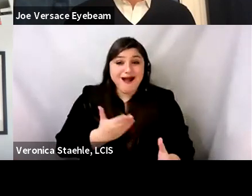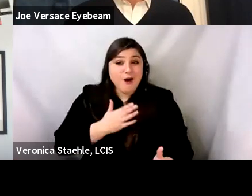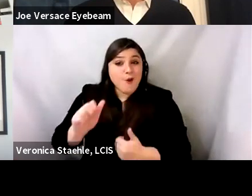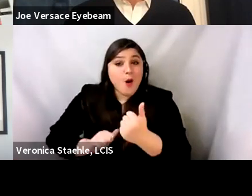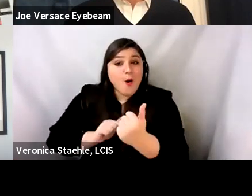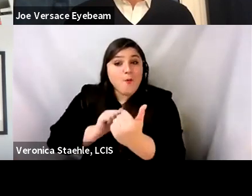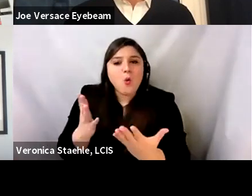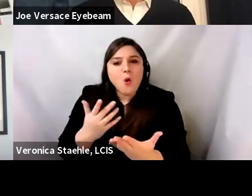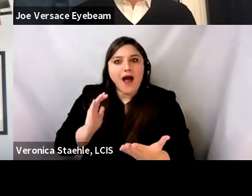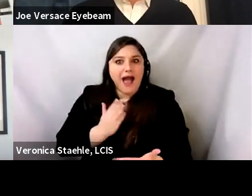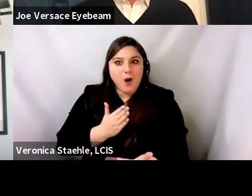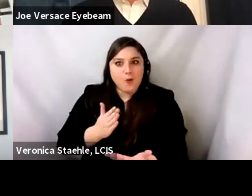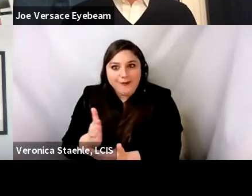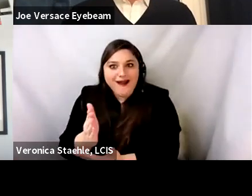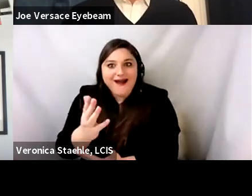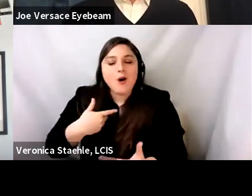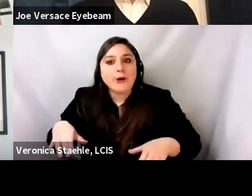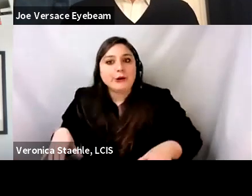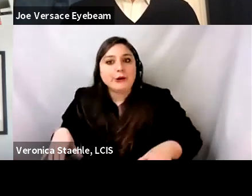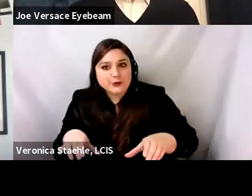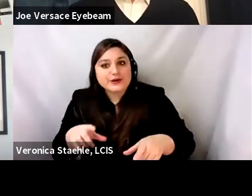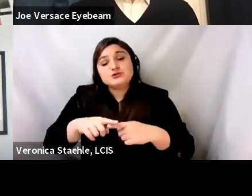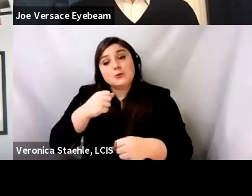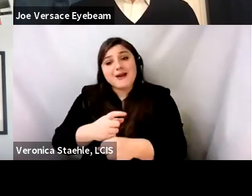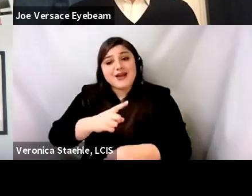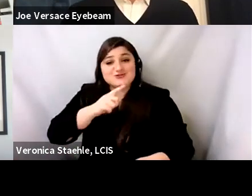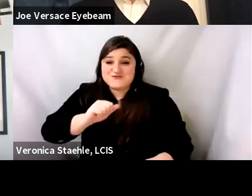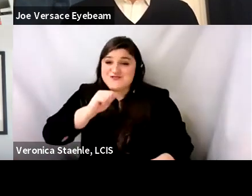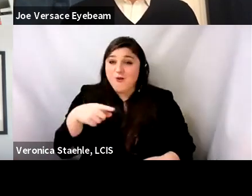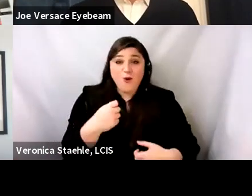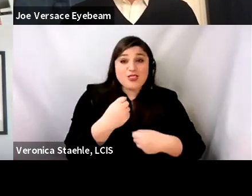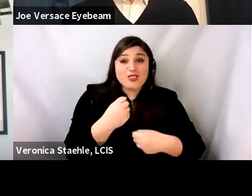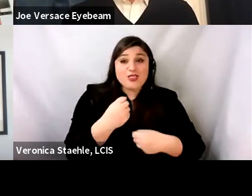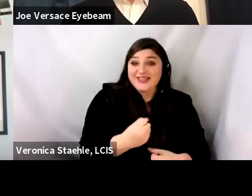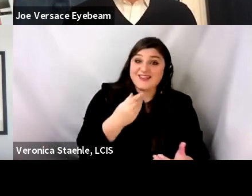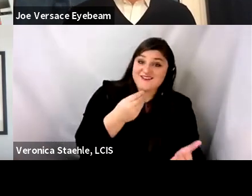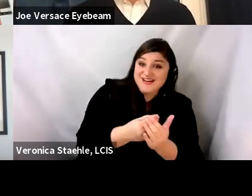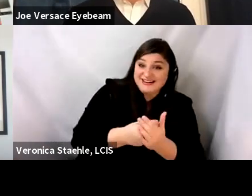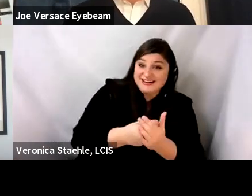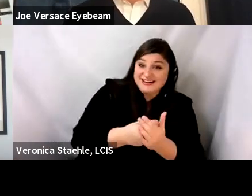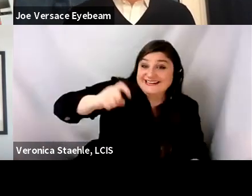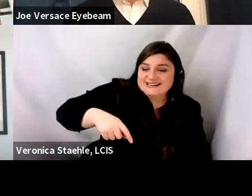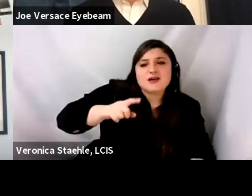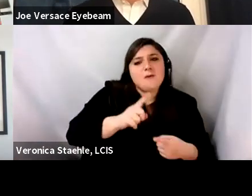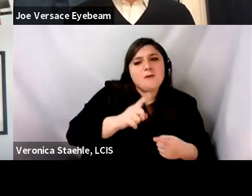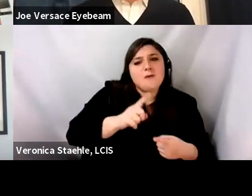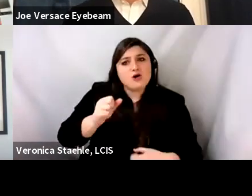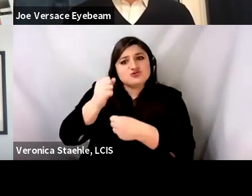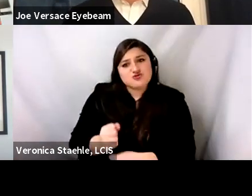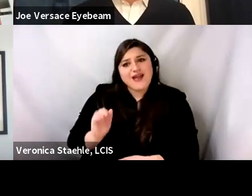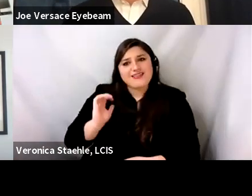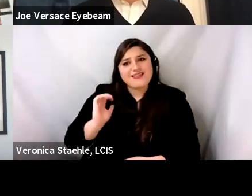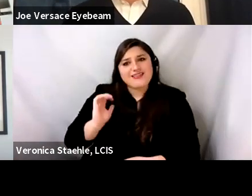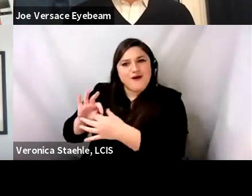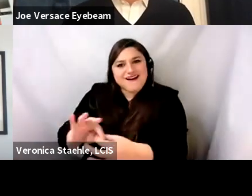build both not just fun from a funding perspective, but from a networking perspective, right? Good word that the good